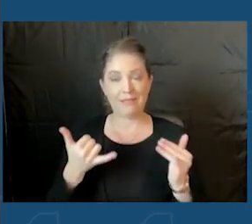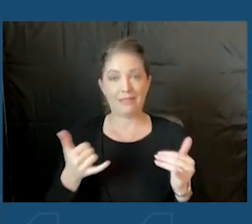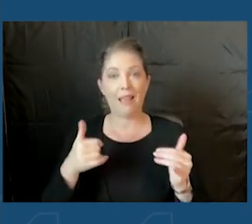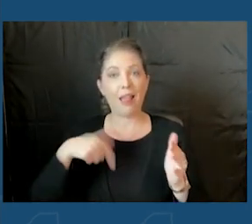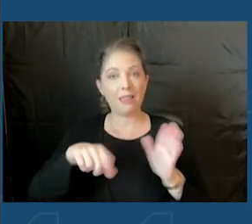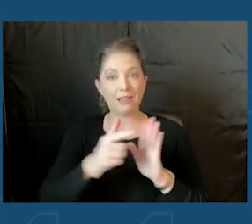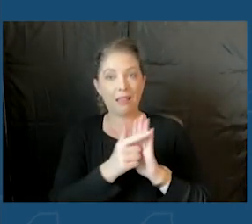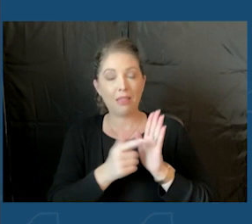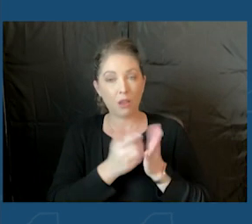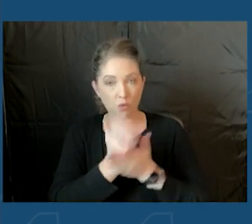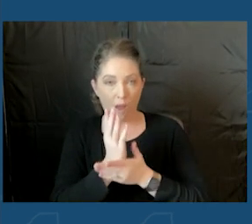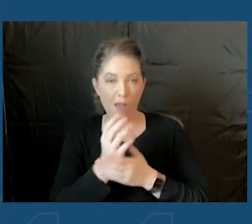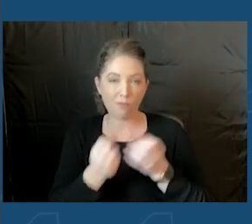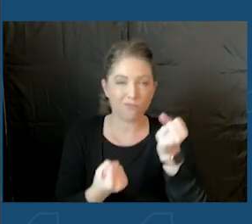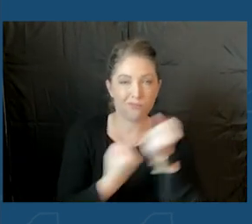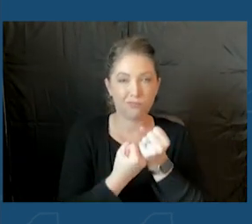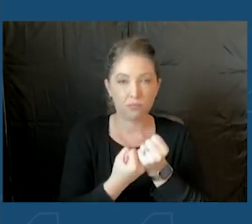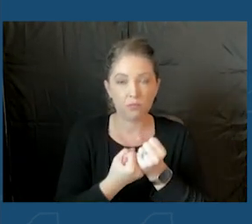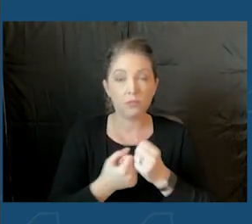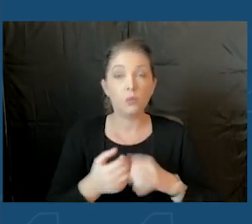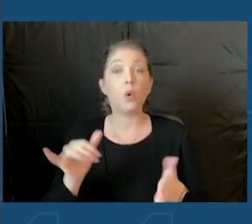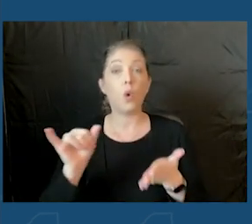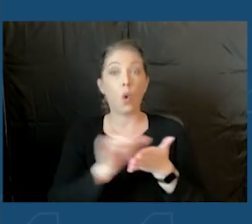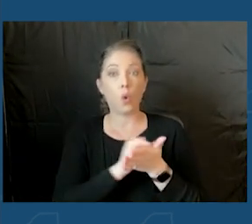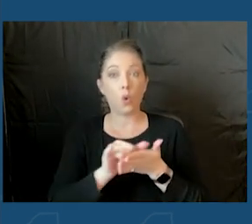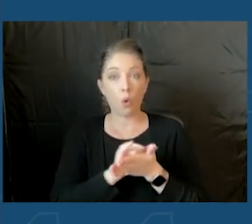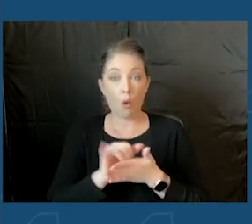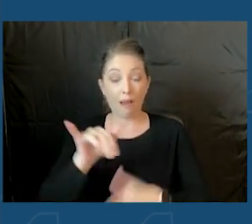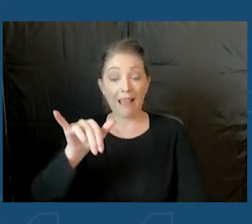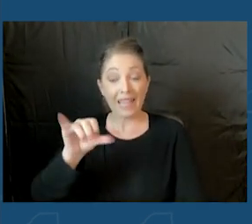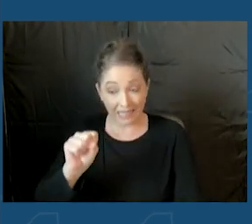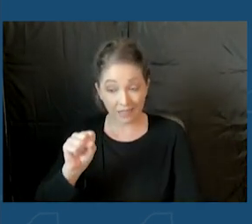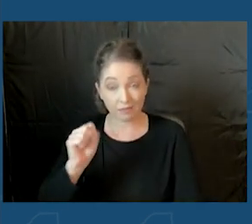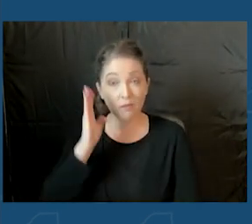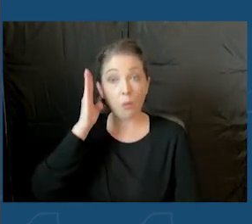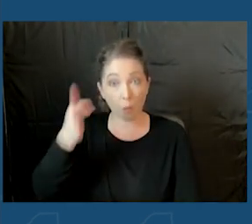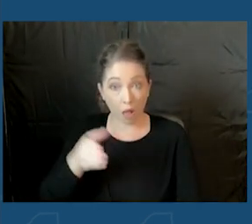being bolstered. New York is and continues to